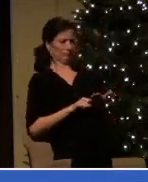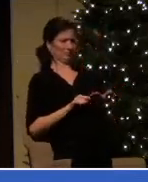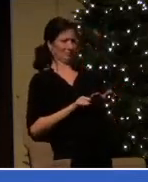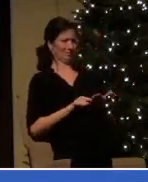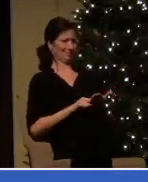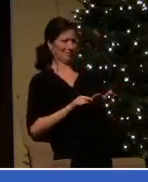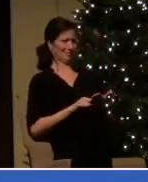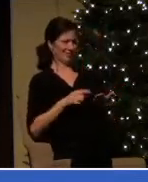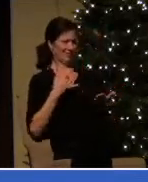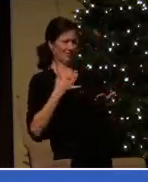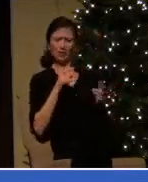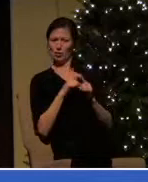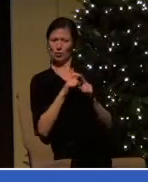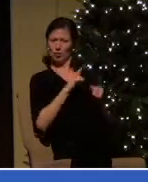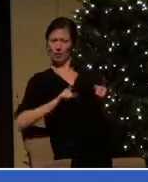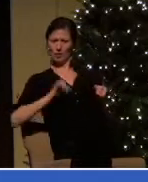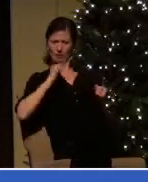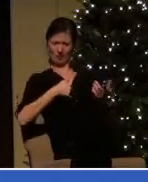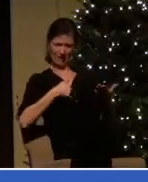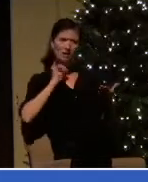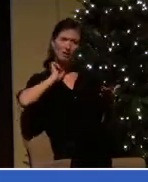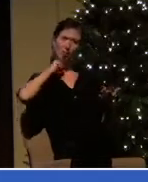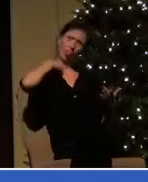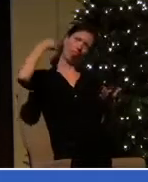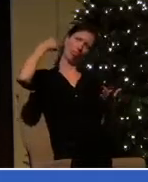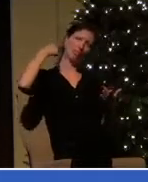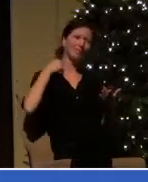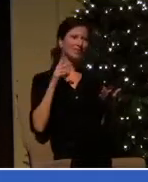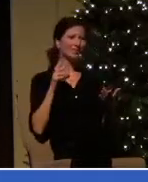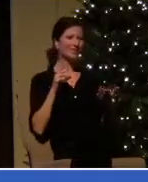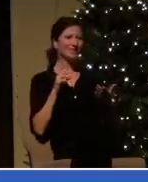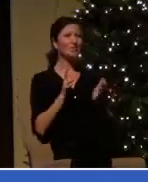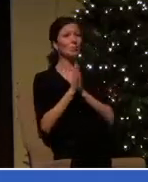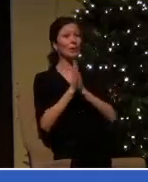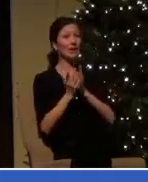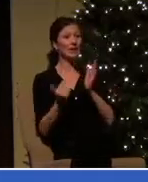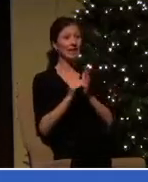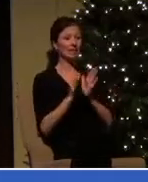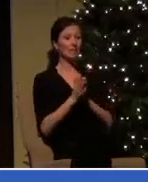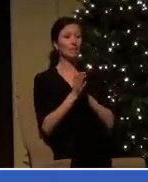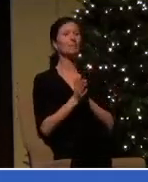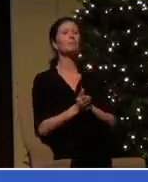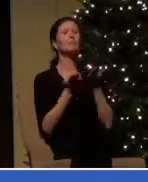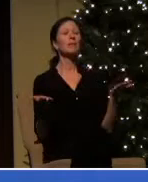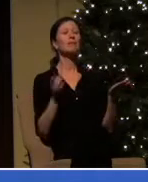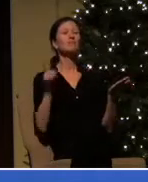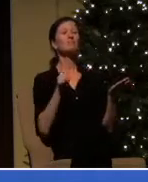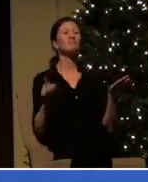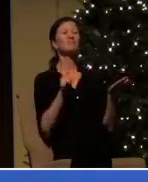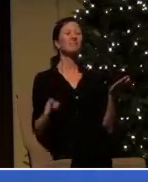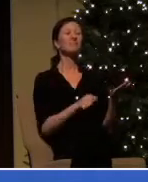Obviously, that couldn't be the word of the Lord to this particular individual, so he prayed again, closed his Bible, opened it, put his finger down. The second